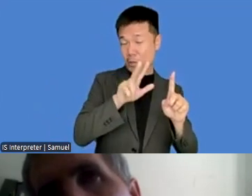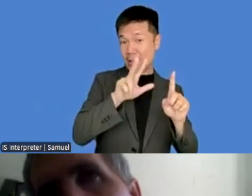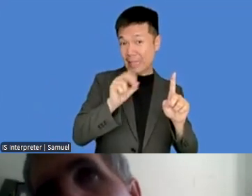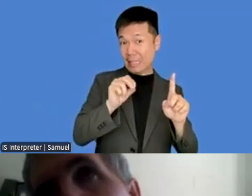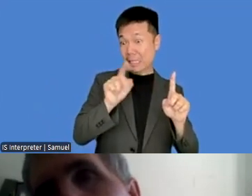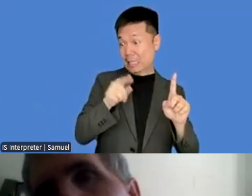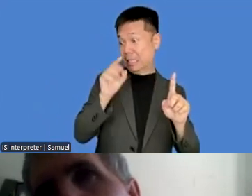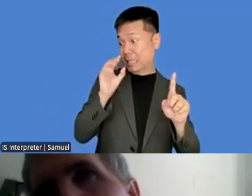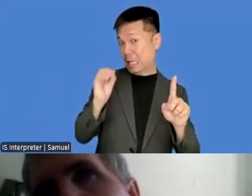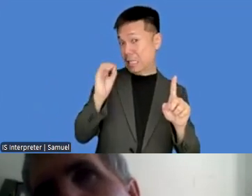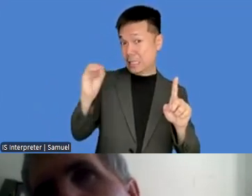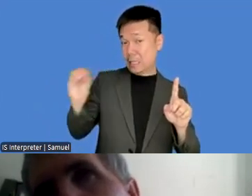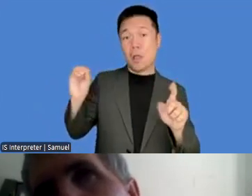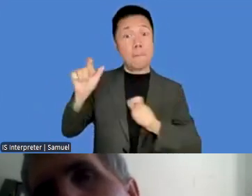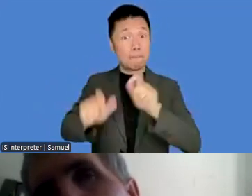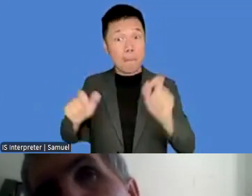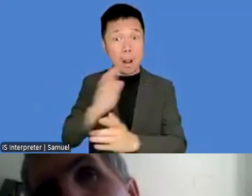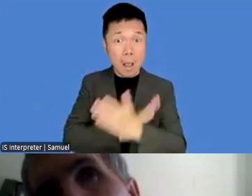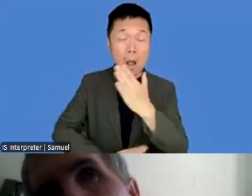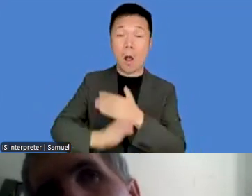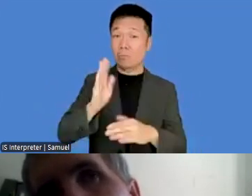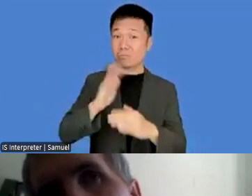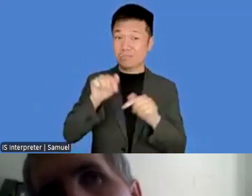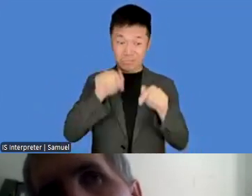130,000 people with disabilities in the Gaza Strip,